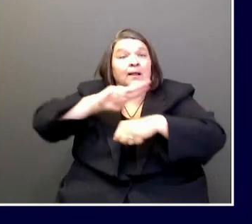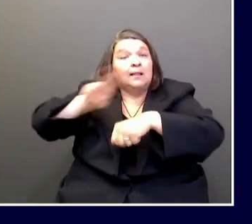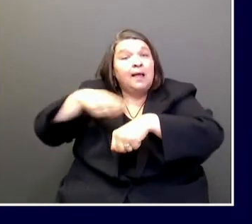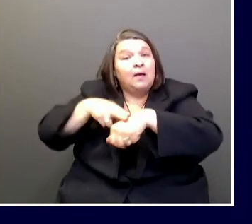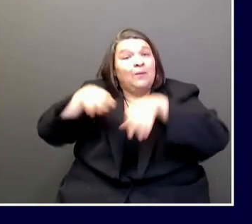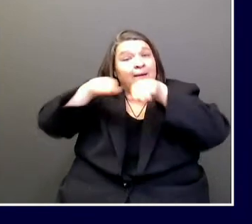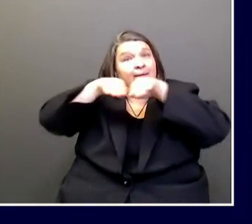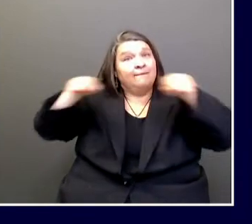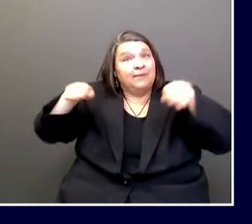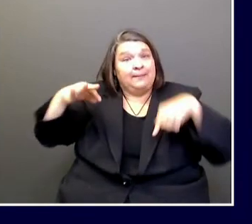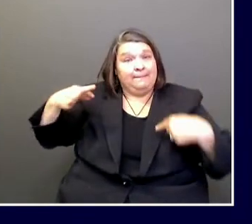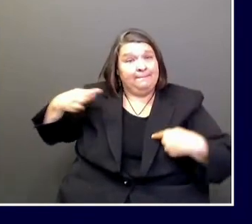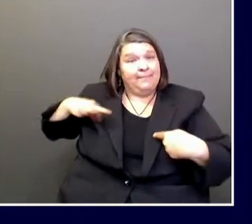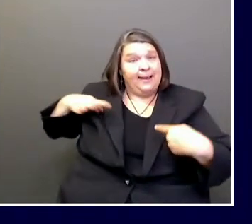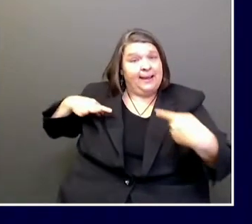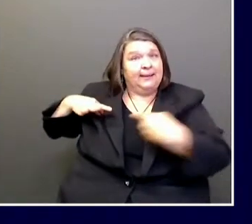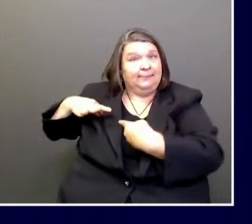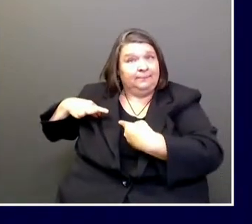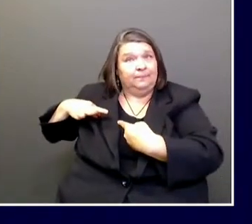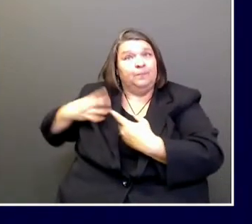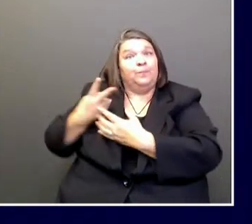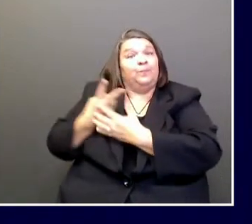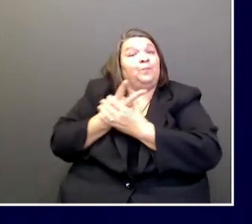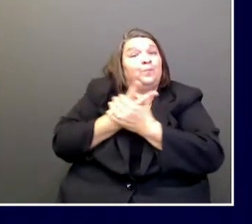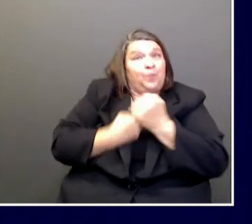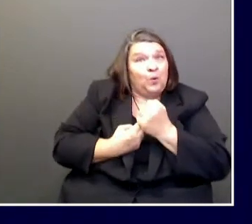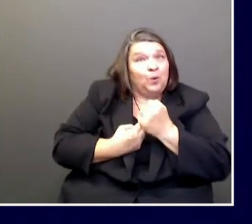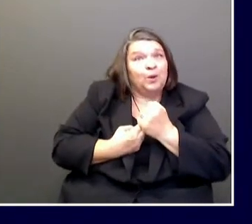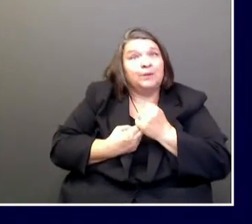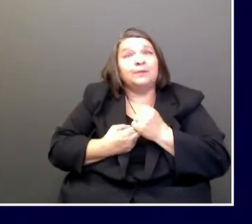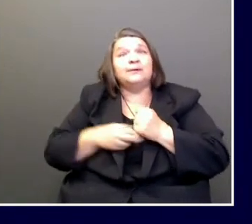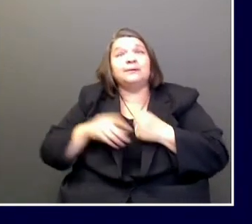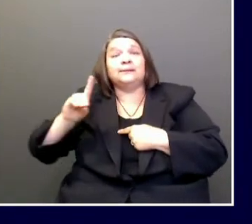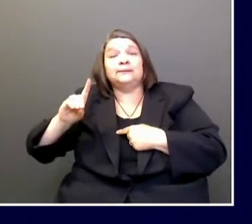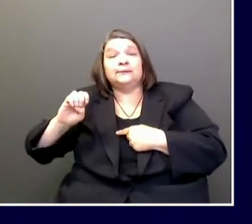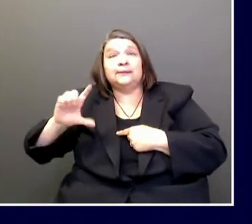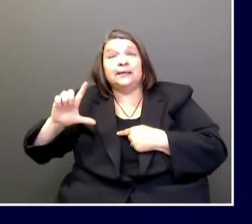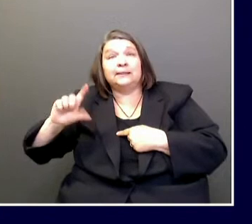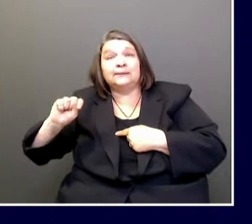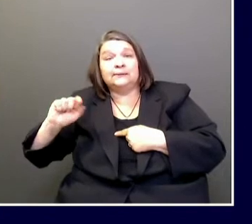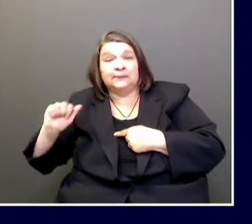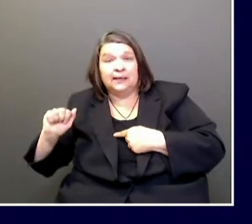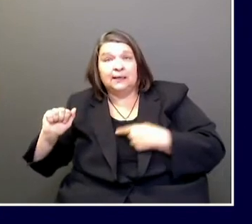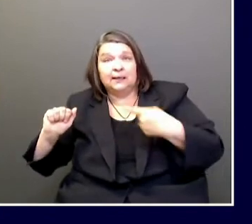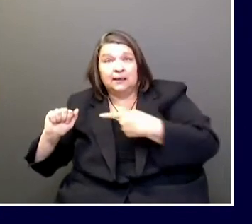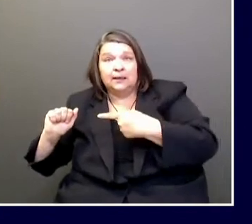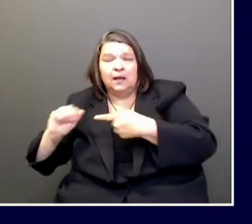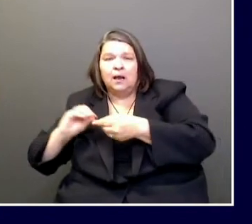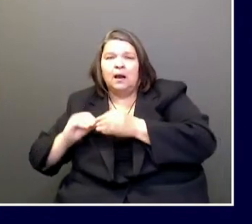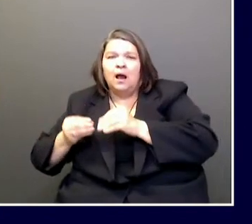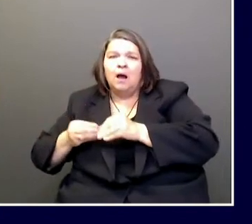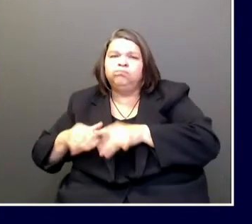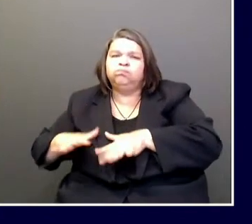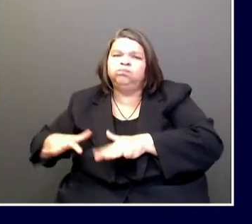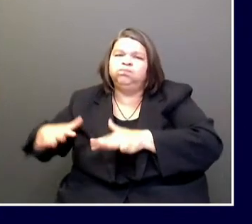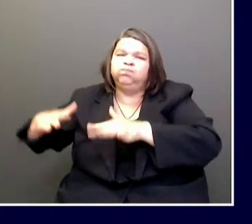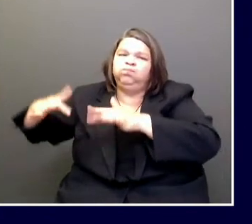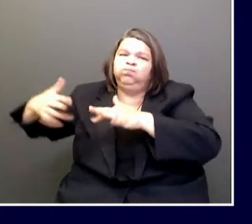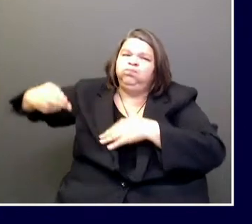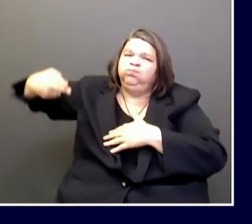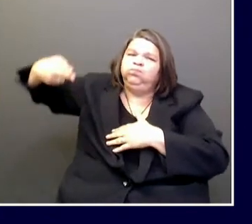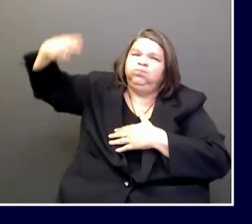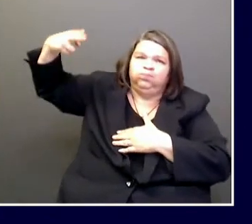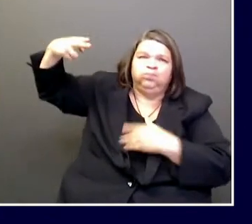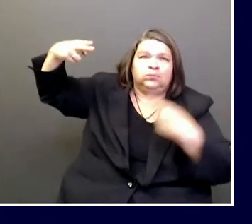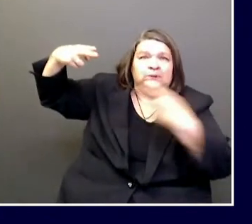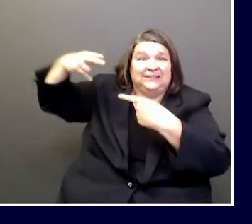increase in the number of cases attributable to the Delta variant. As we just talked about, that variant carries a greater possibility